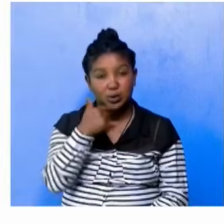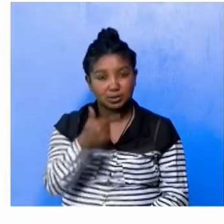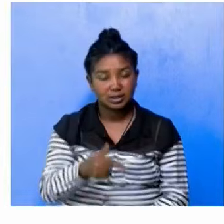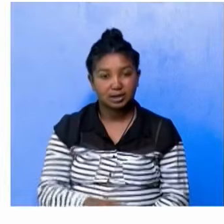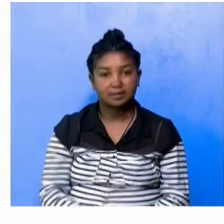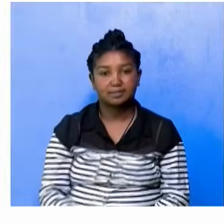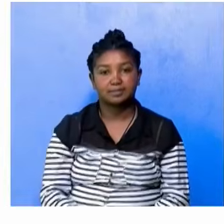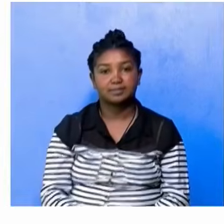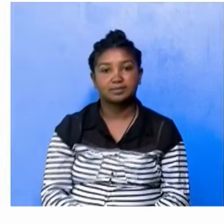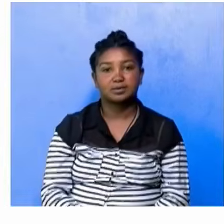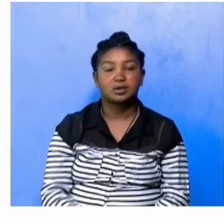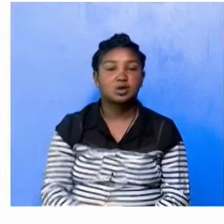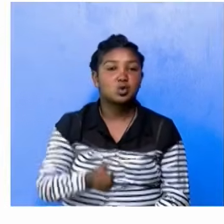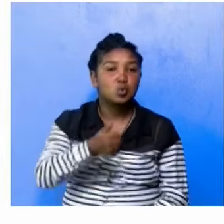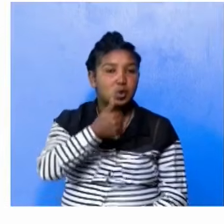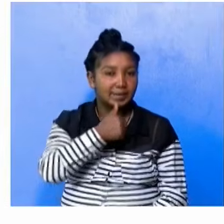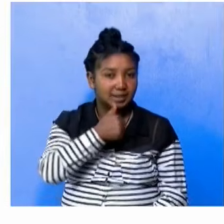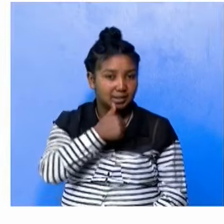say woman,